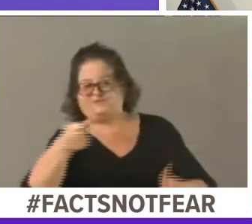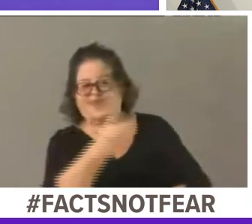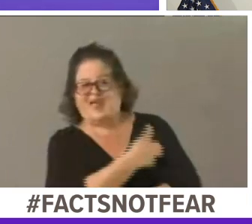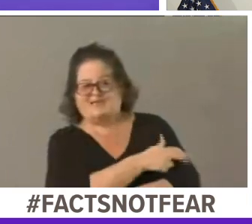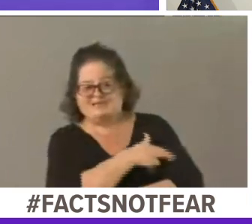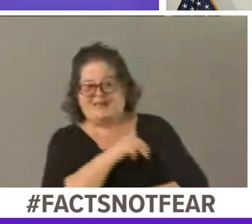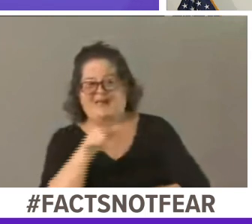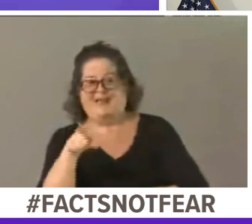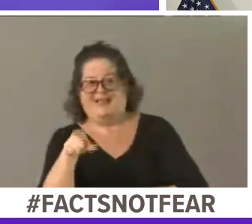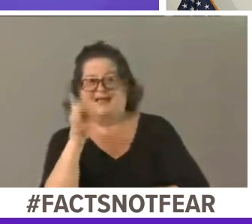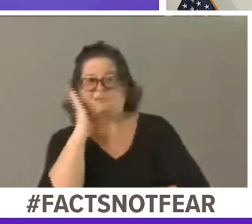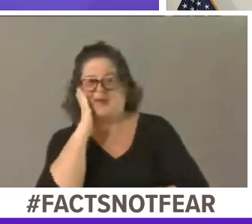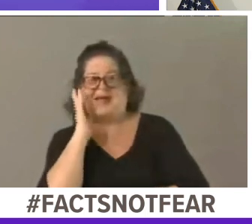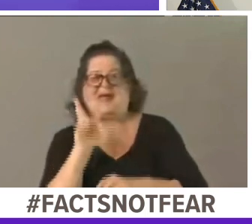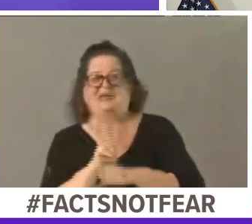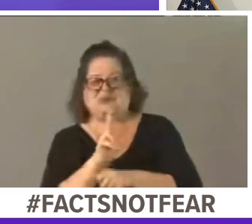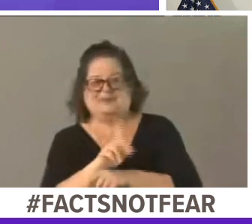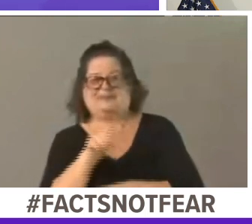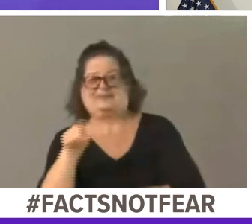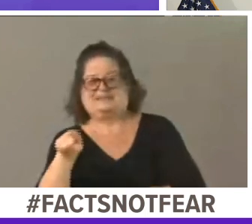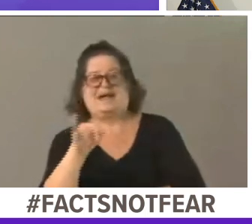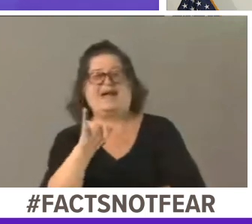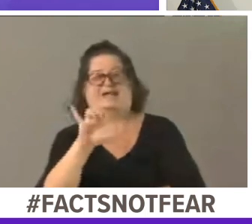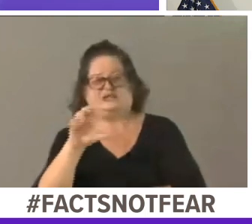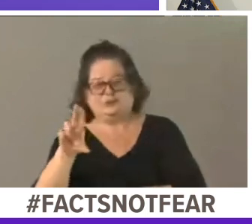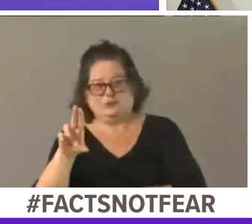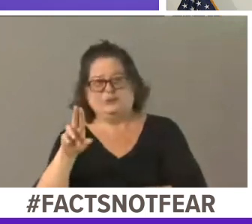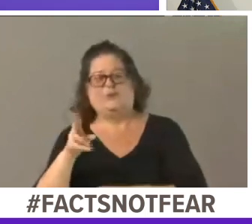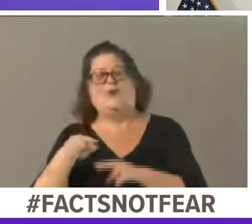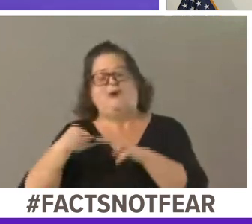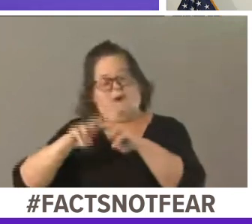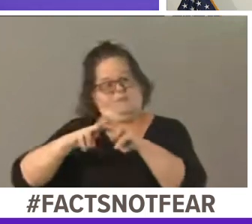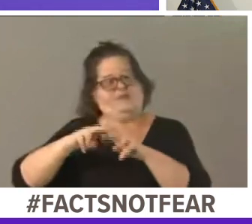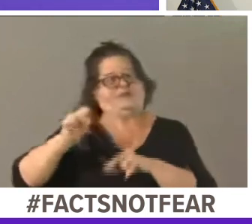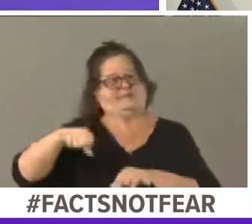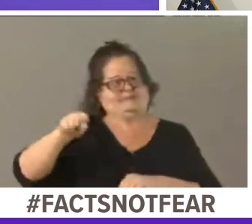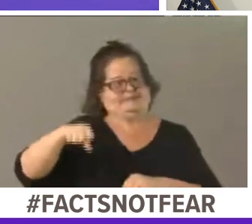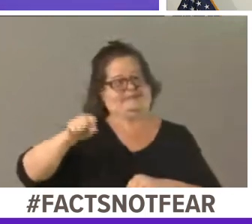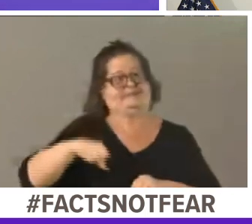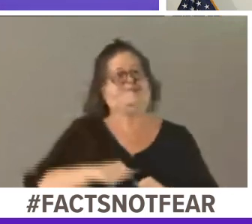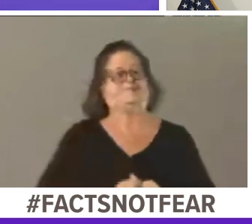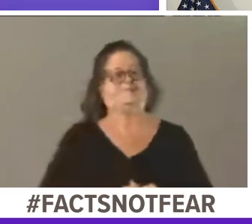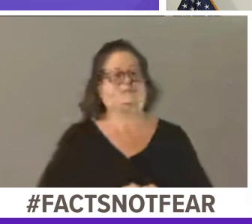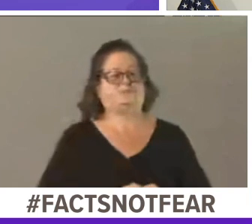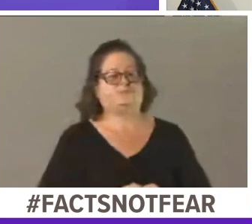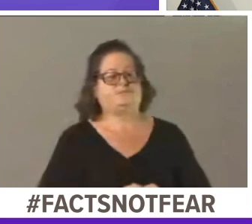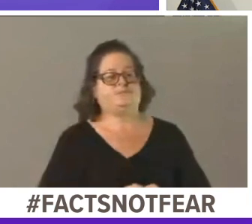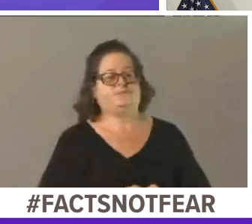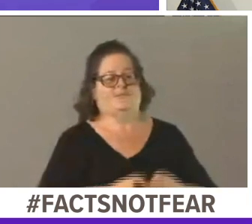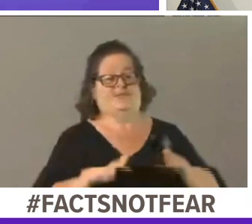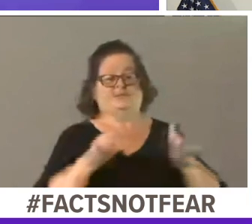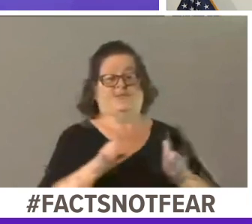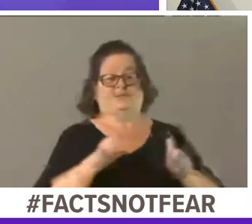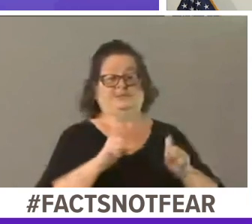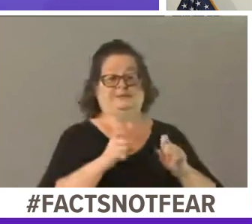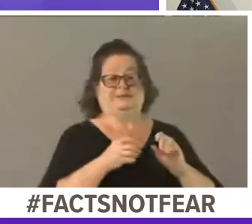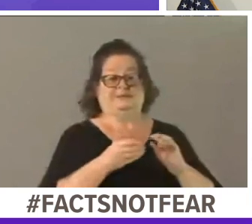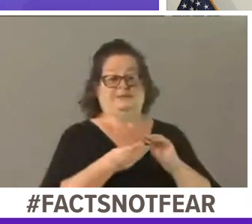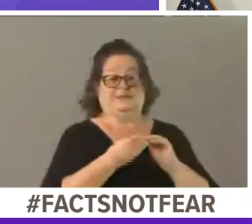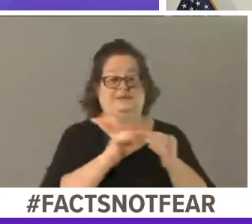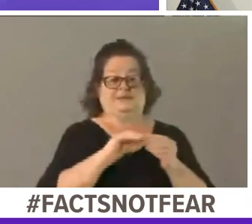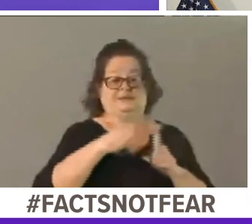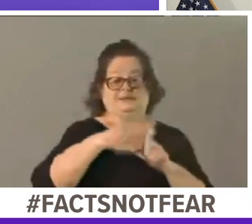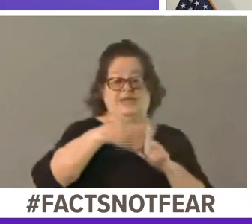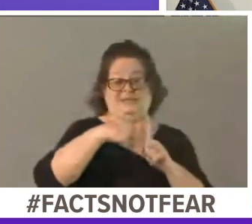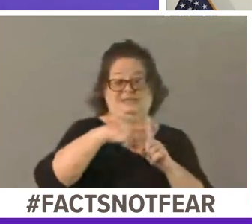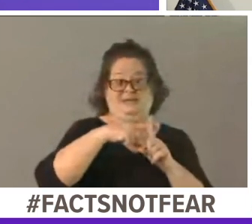our percentage of positive tests, that is trending down for the first time in some time. And that is a